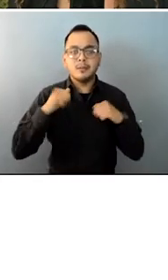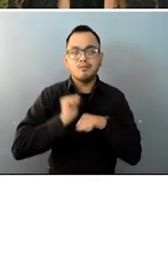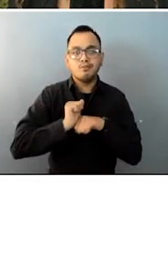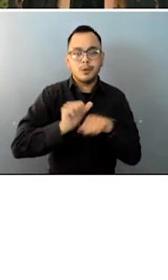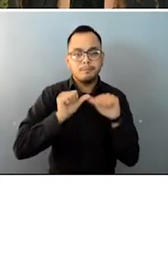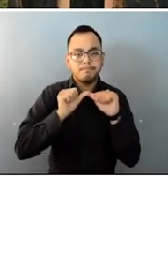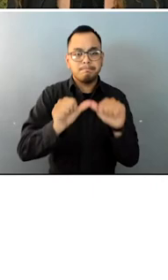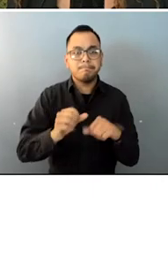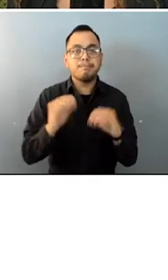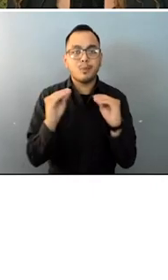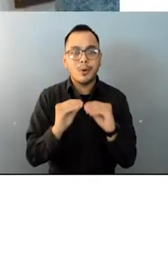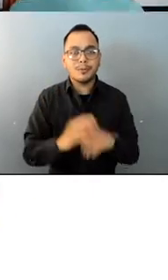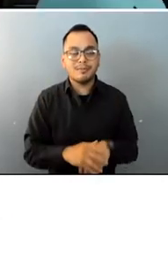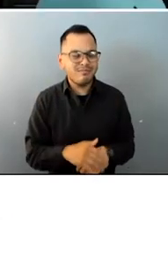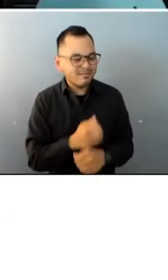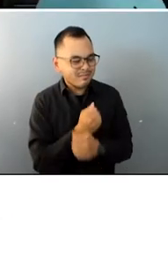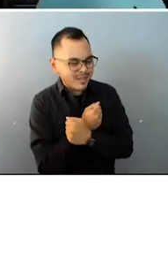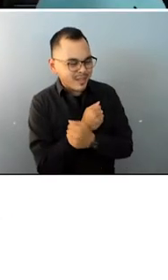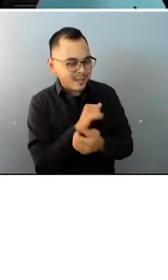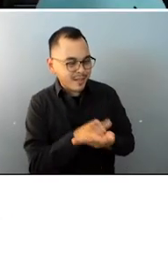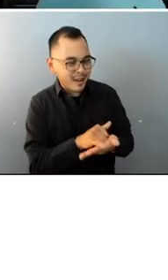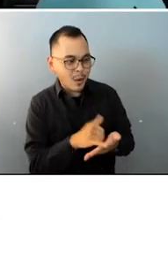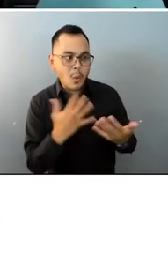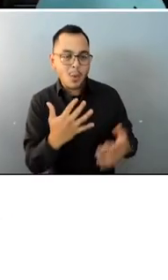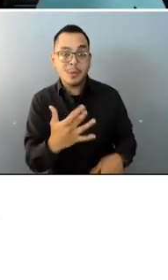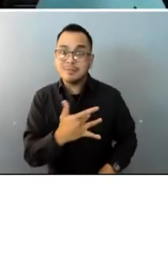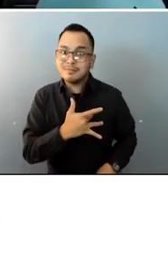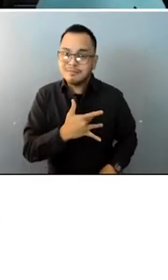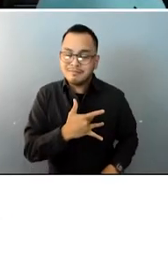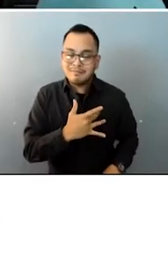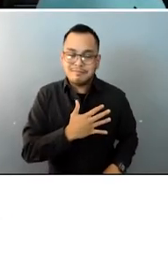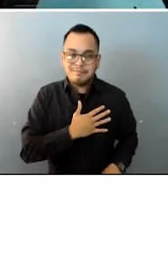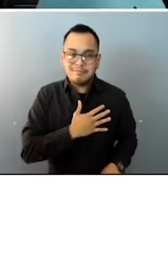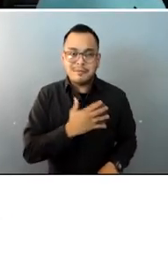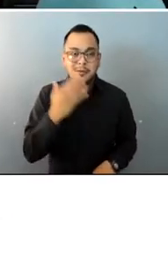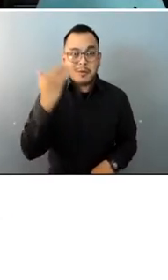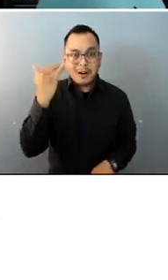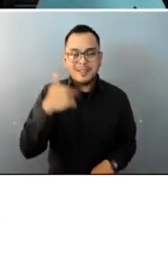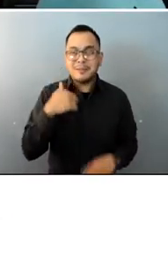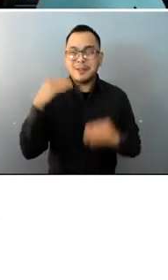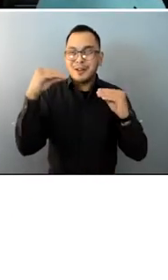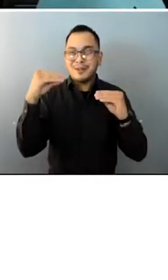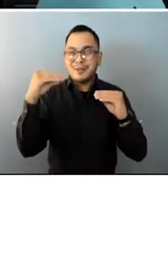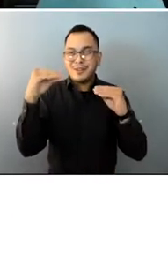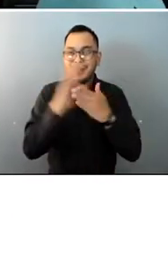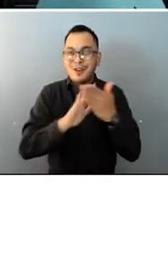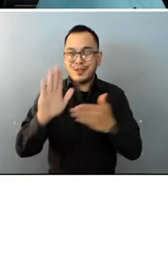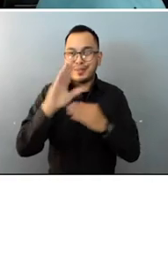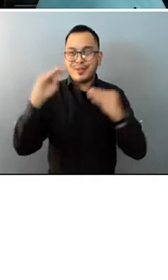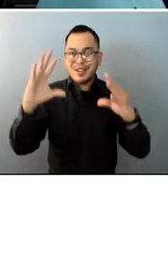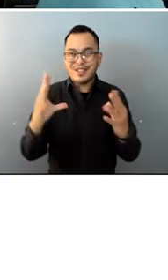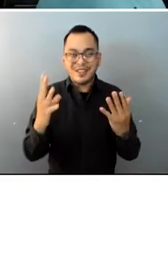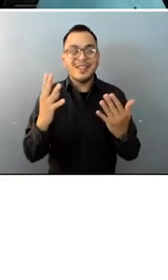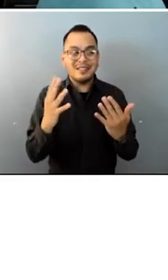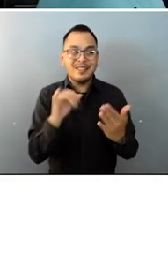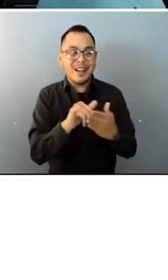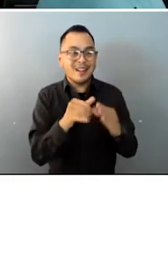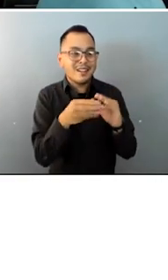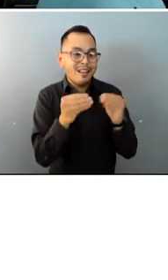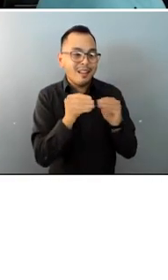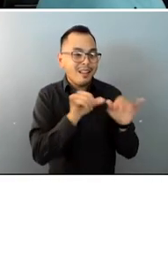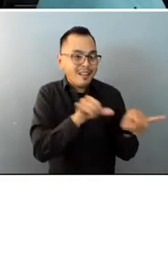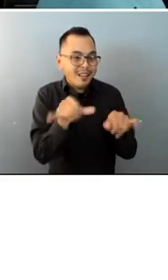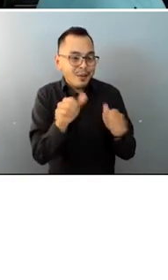work. I love that. And you got me right in my college professor heart with that analogy to a freshman